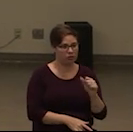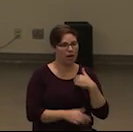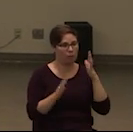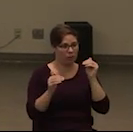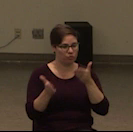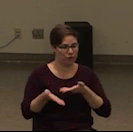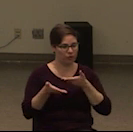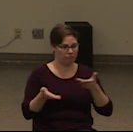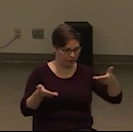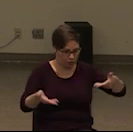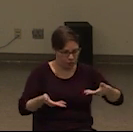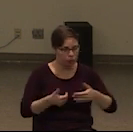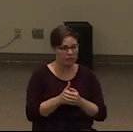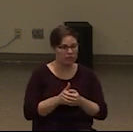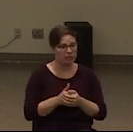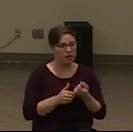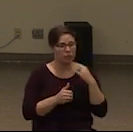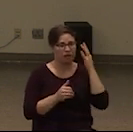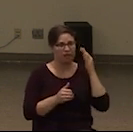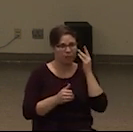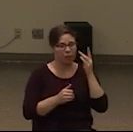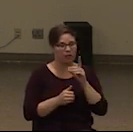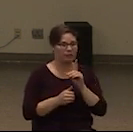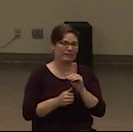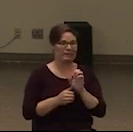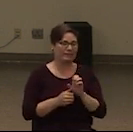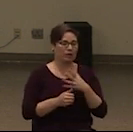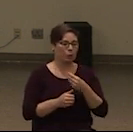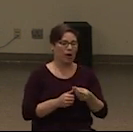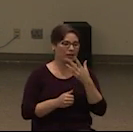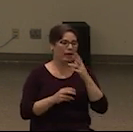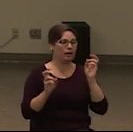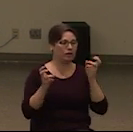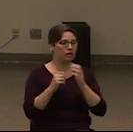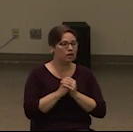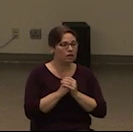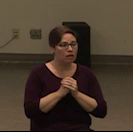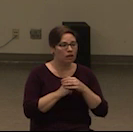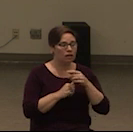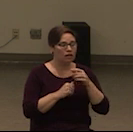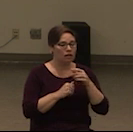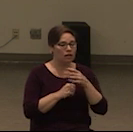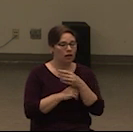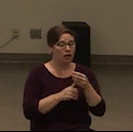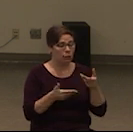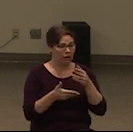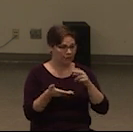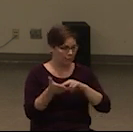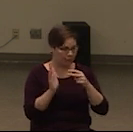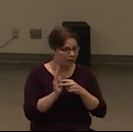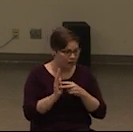around decentering and de-whitening a queer experience and what it means to center